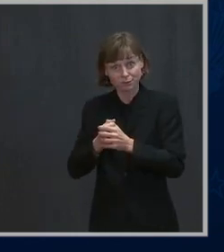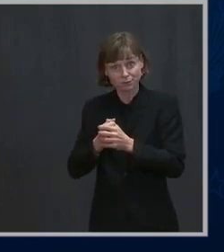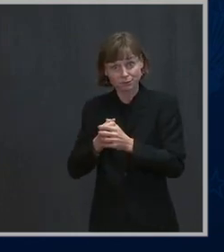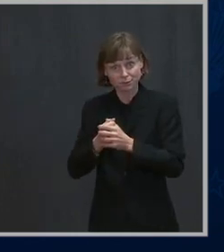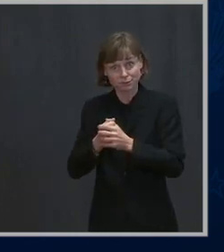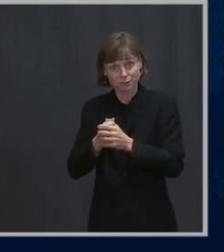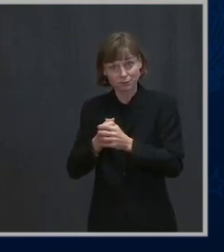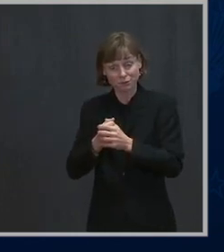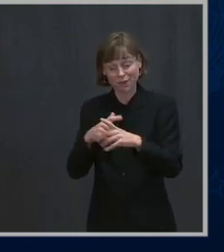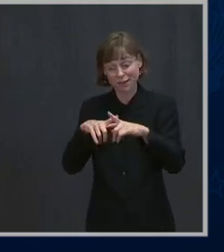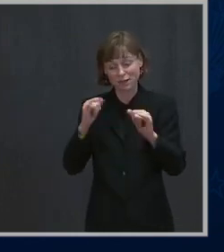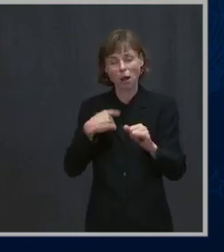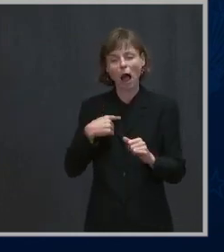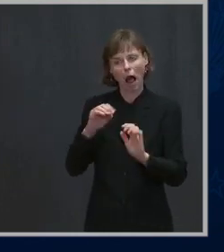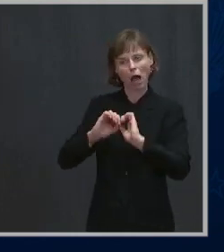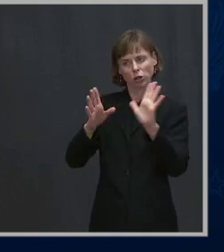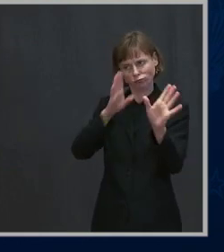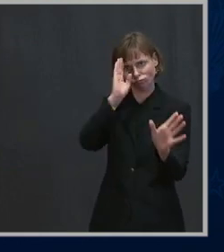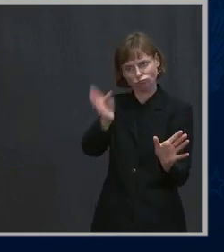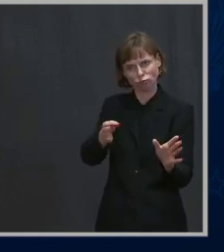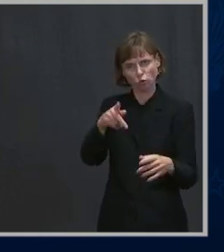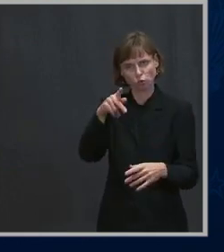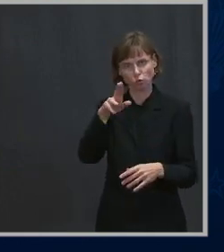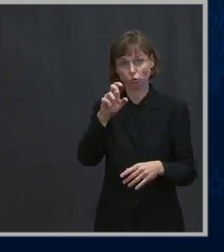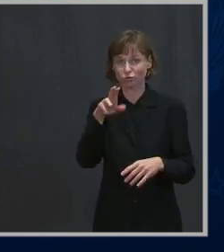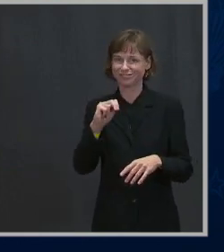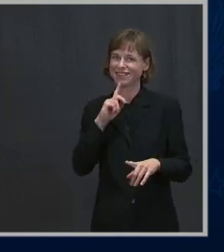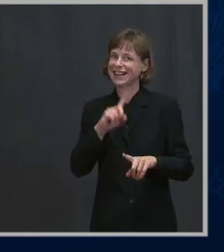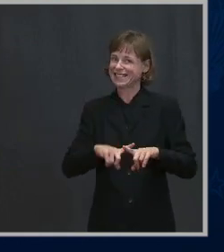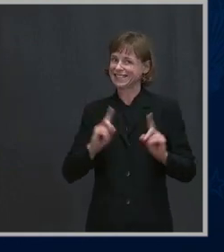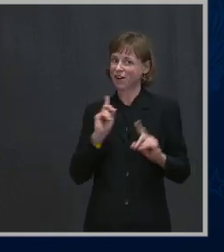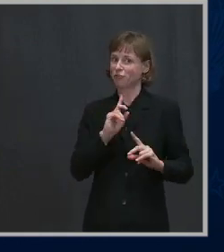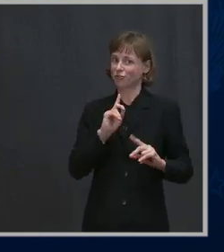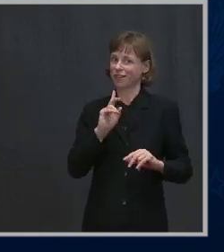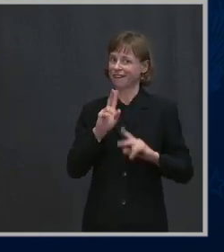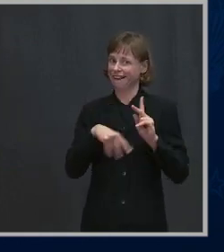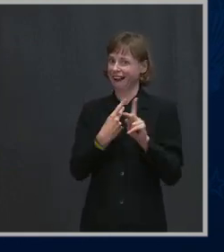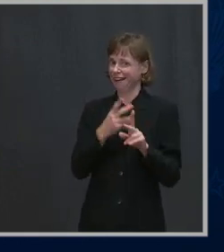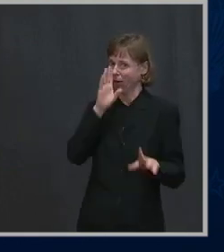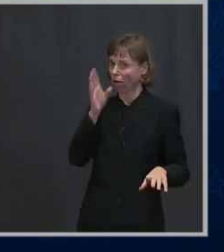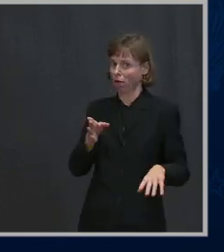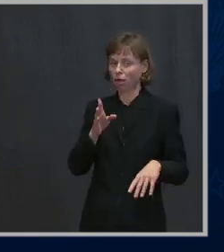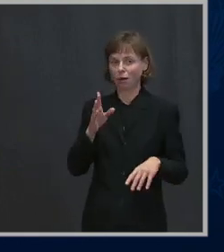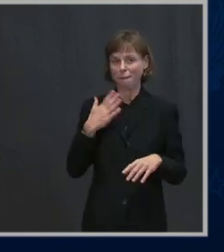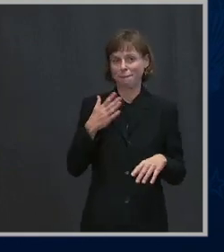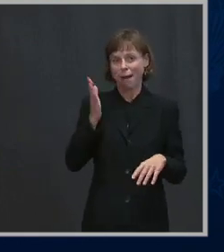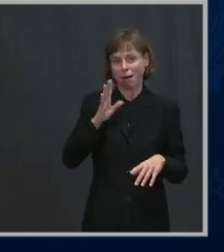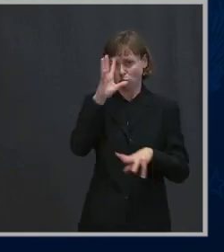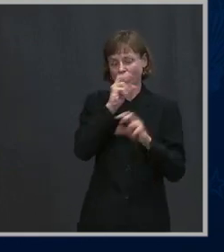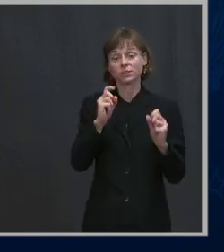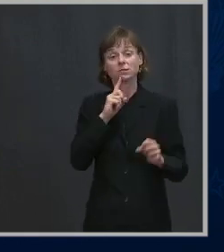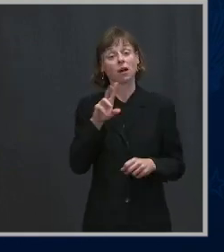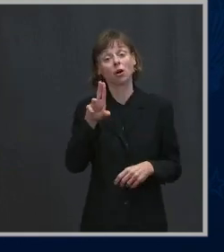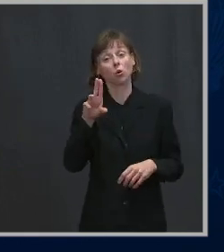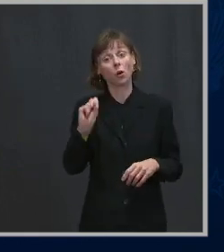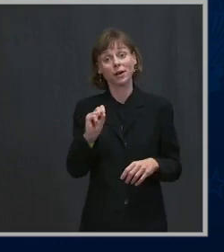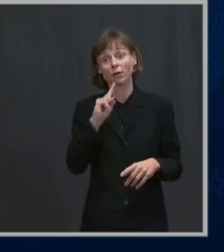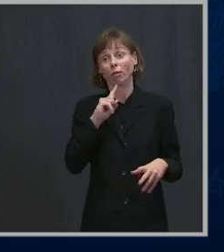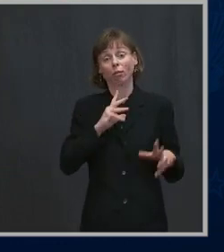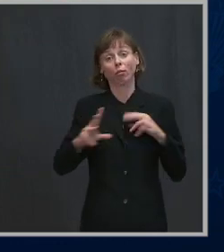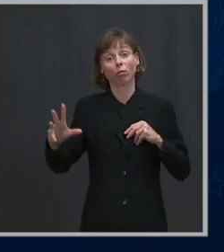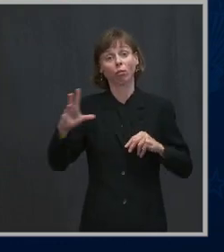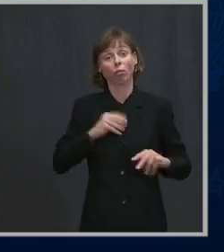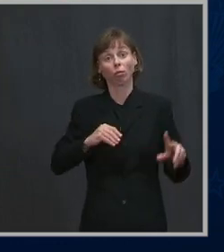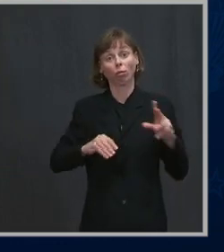putin in a manner very different from my predecessor that the days of the united states rolling over in the face of